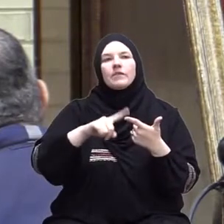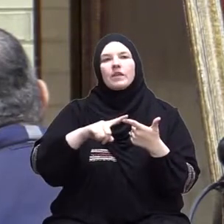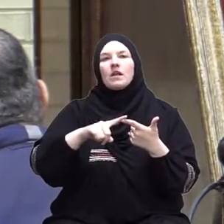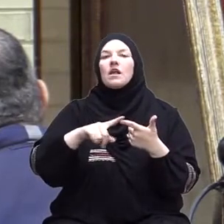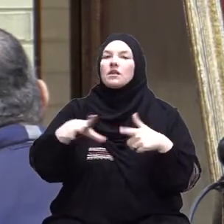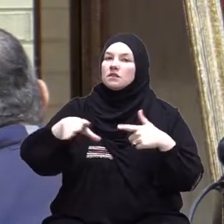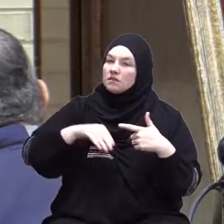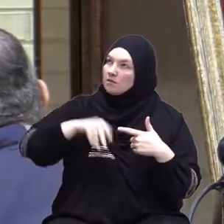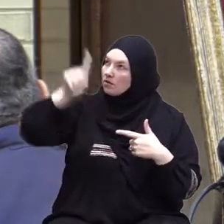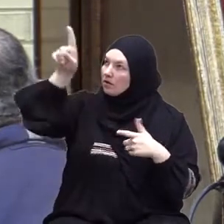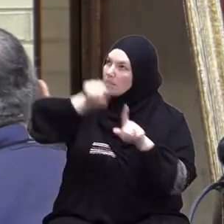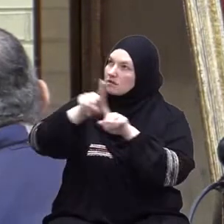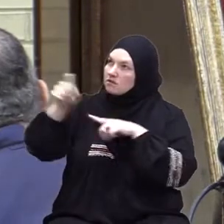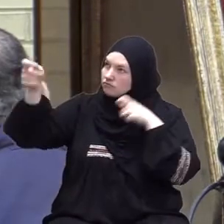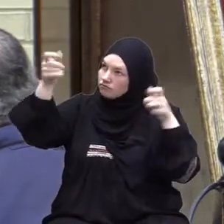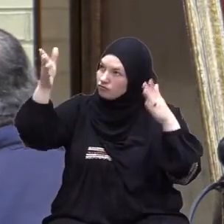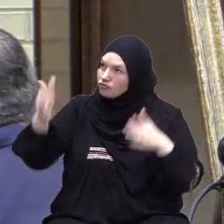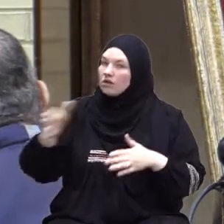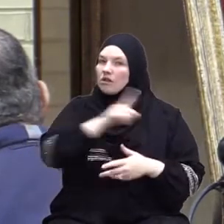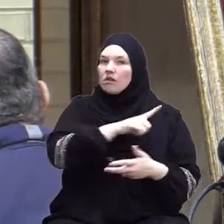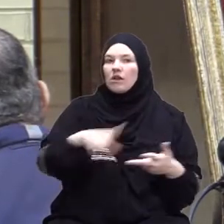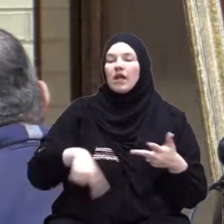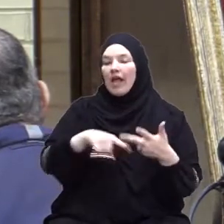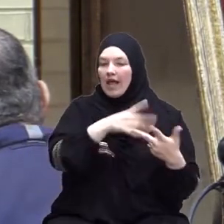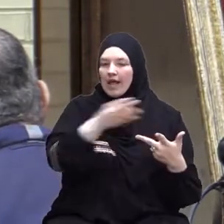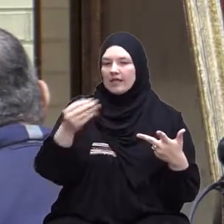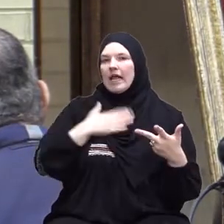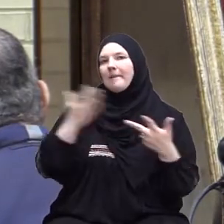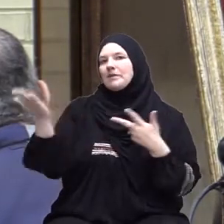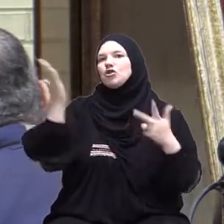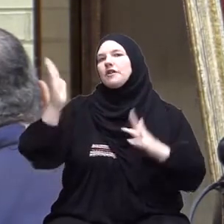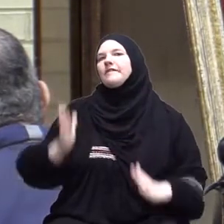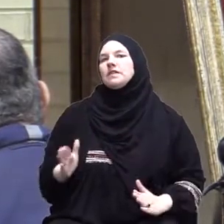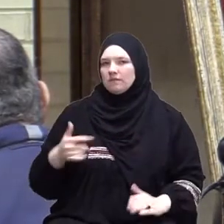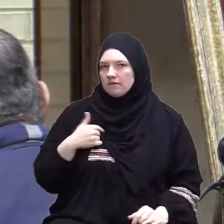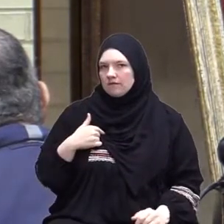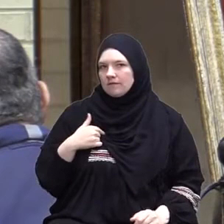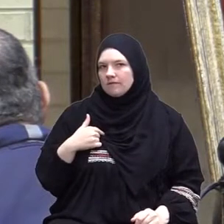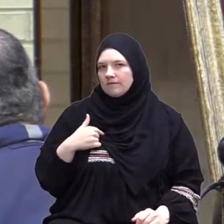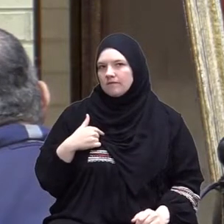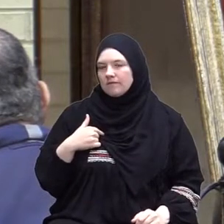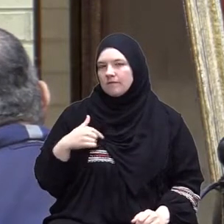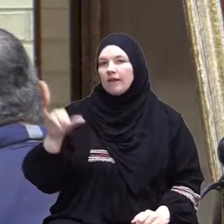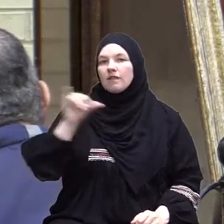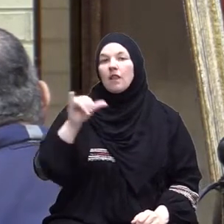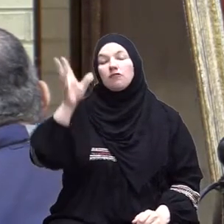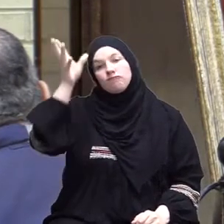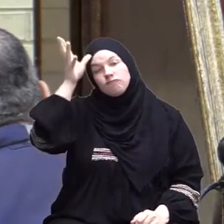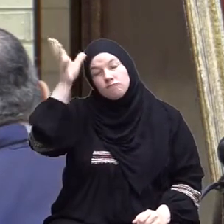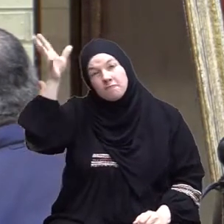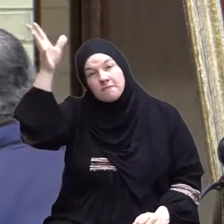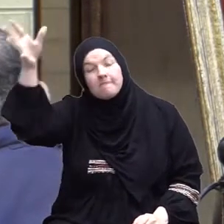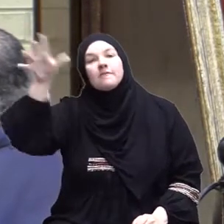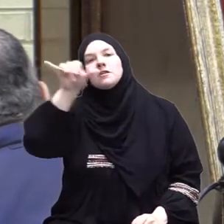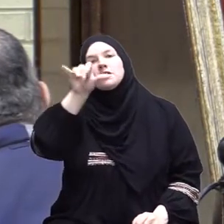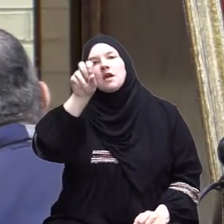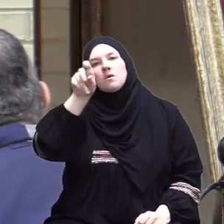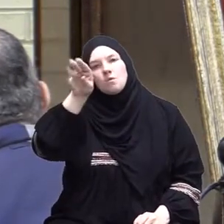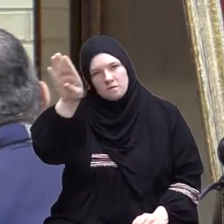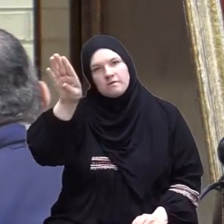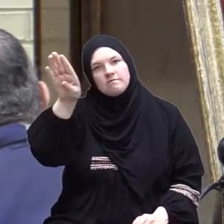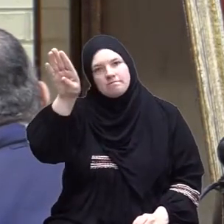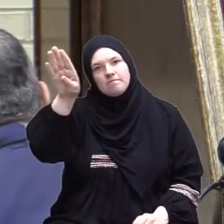their Lord, and to commit to be His servants. Like their great-grandfather Yaqub was committed, they need to